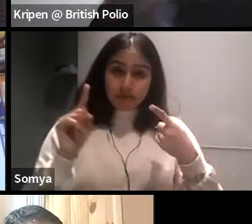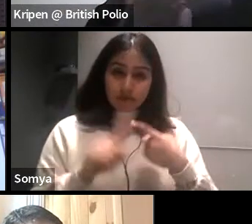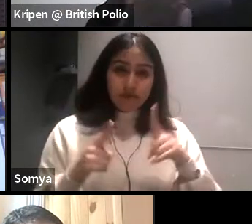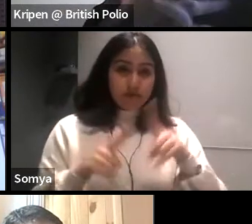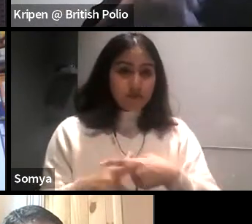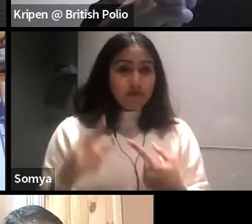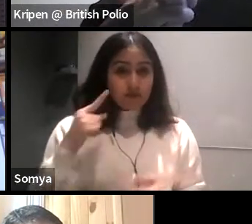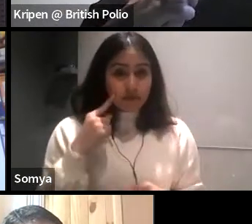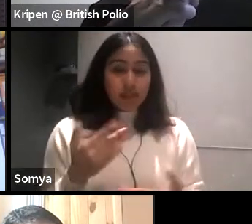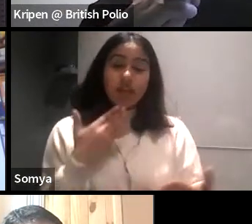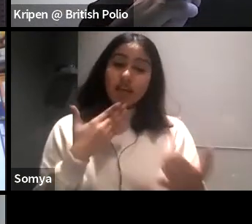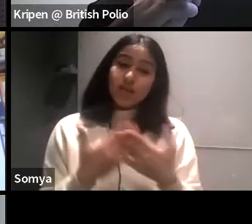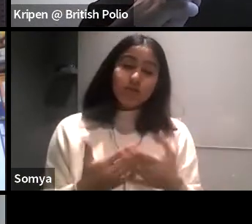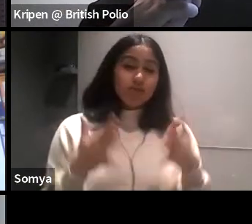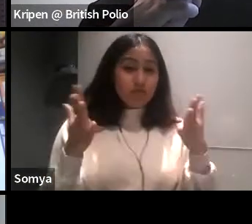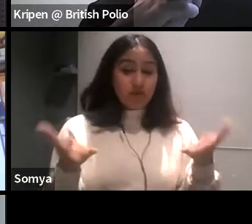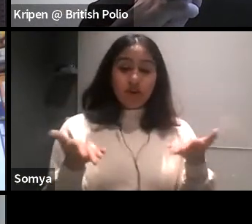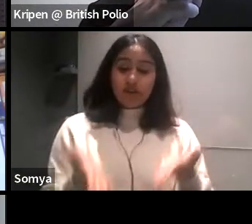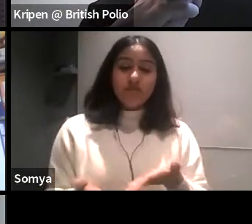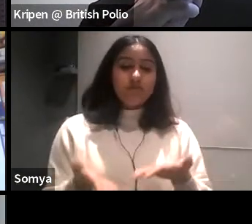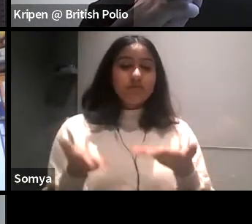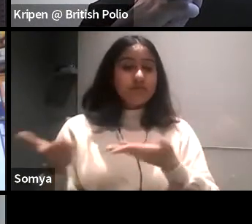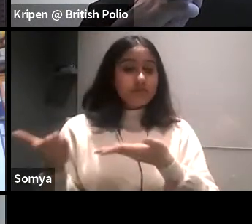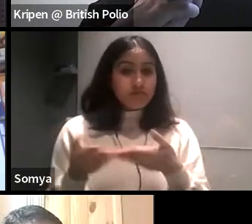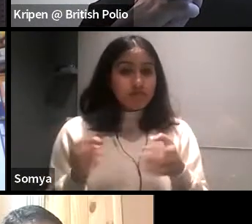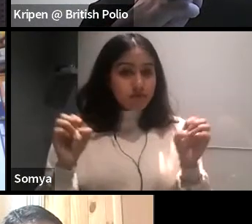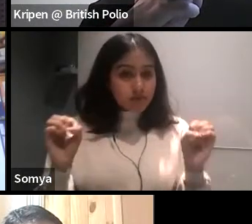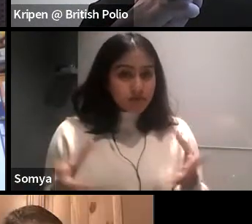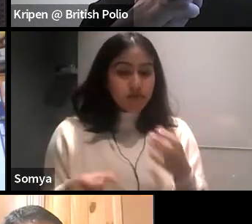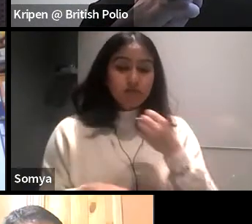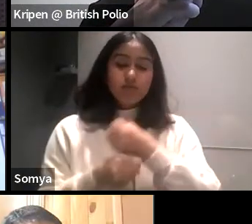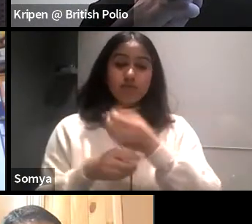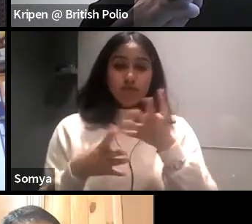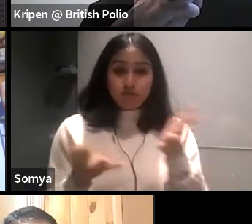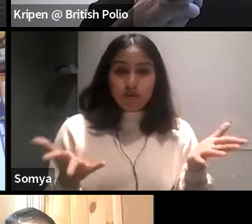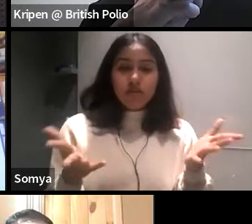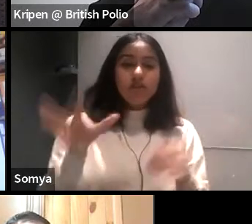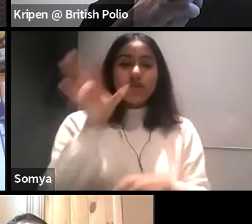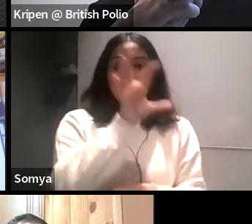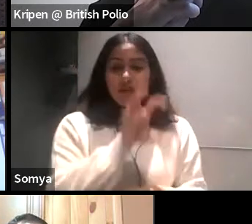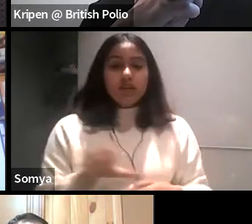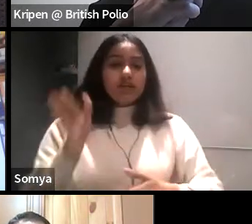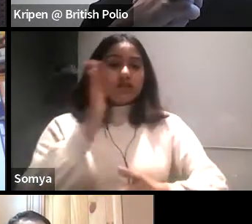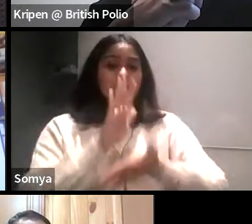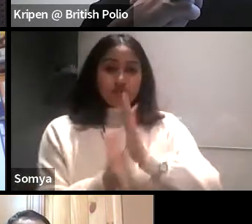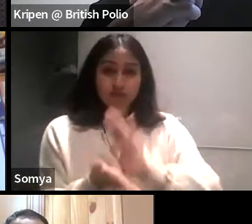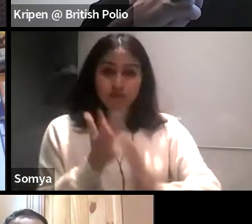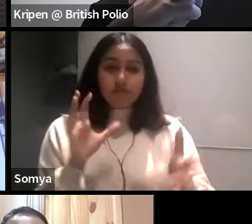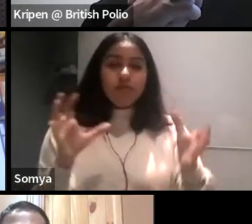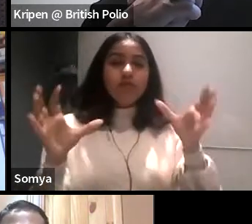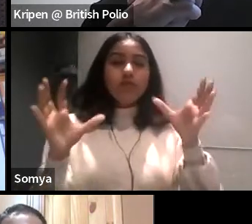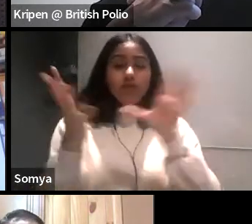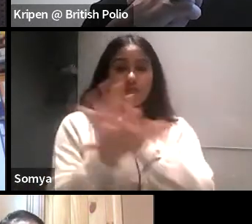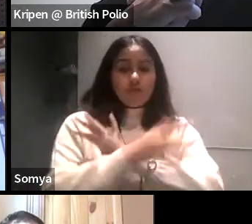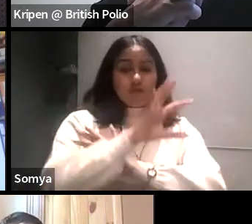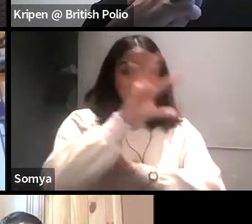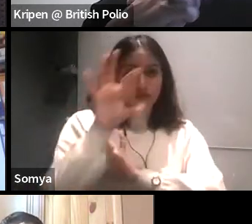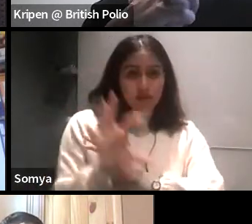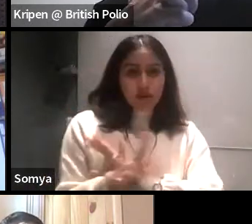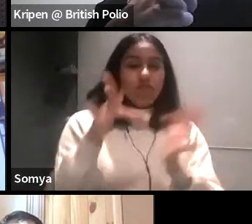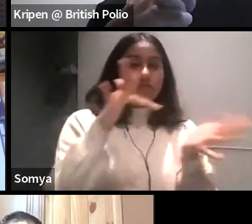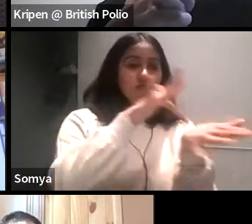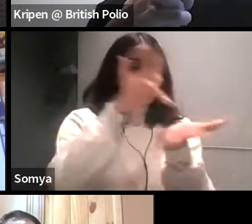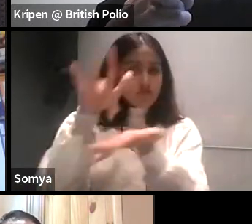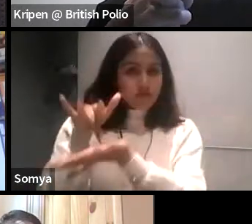for moderating a very nice session, which we had geographical challenges in terms of people across the countries and